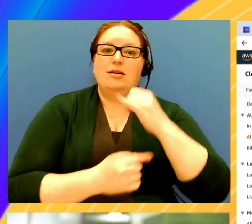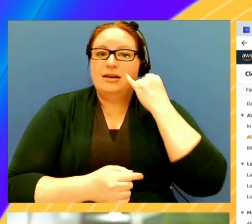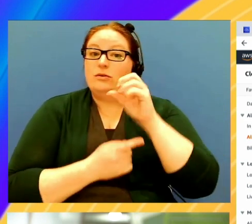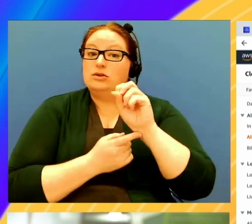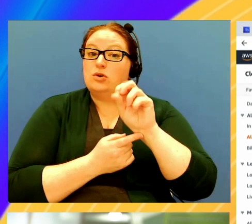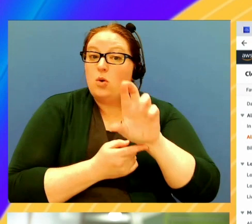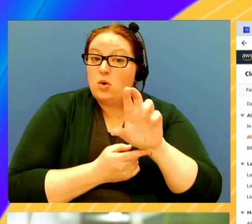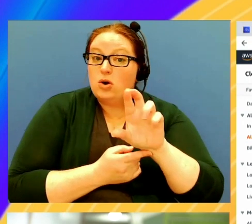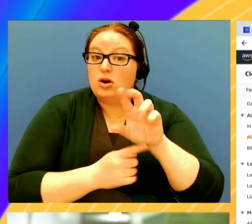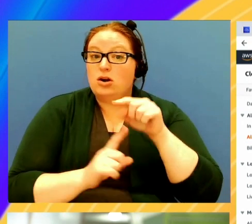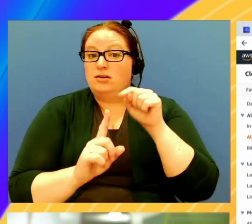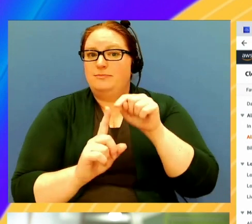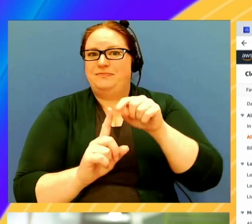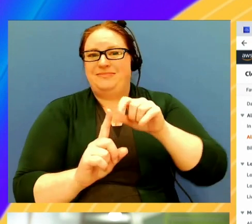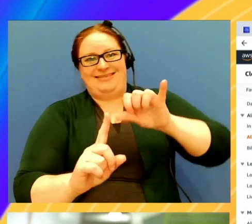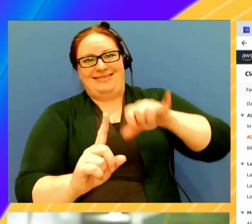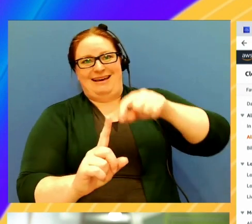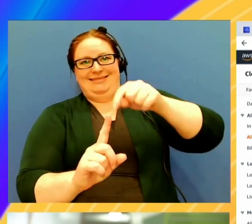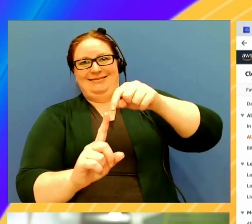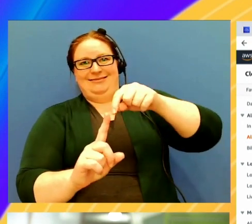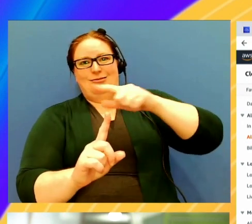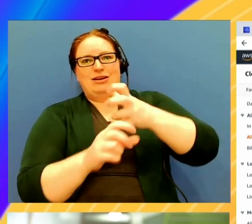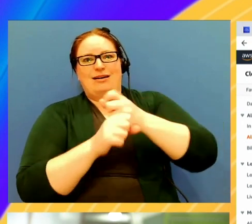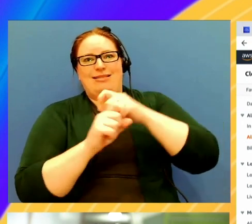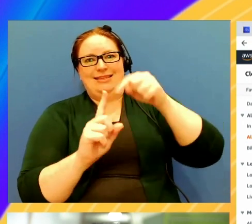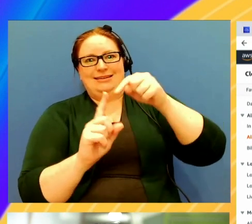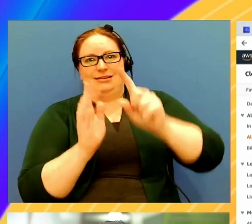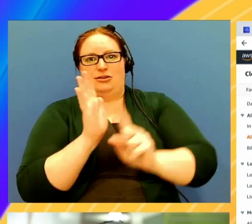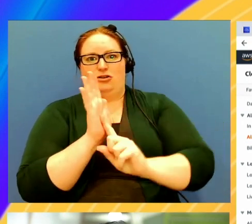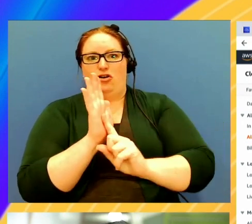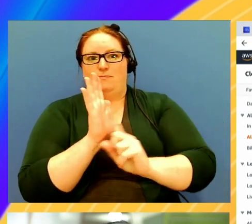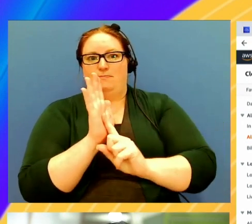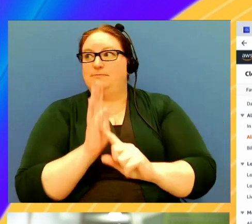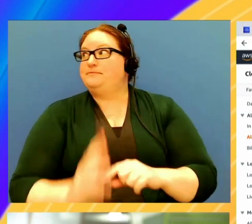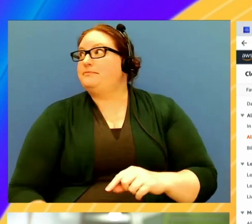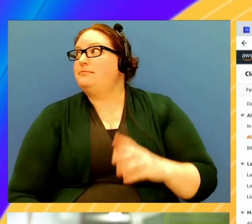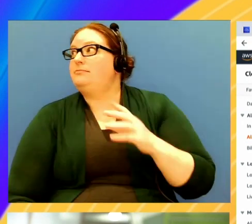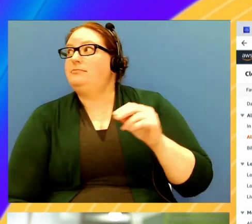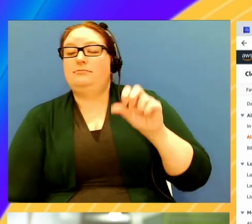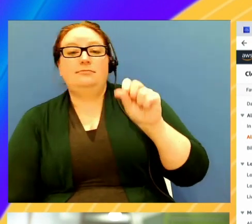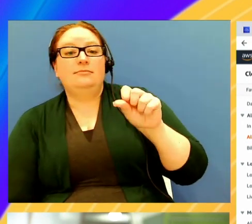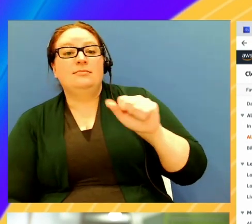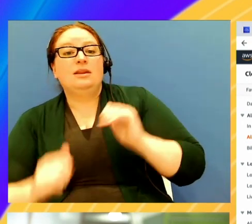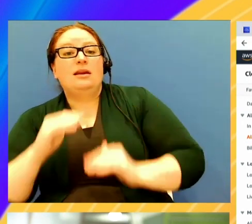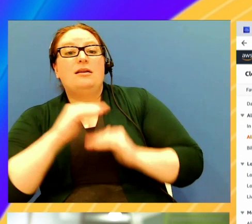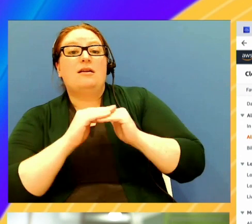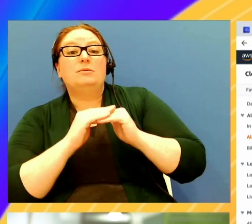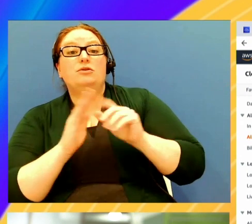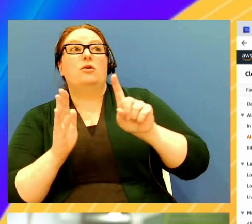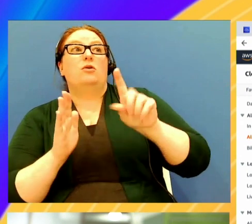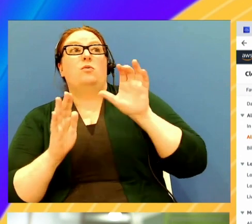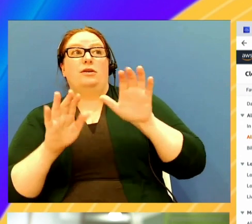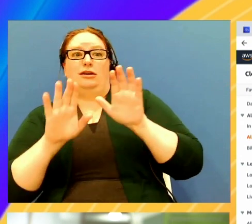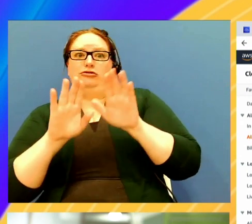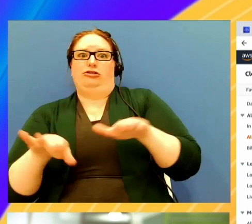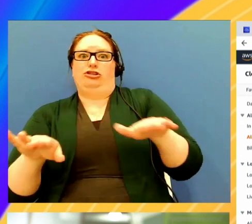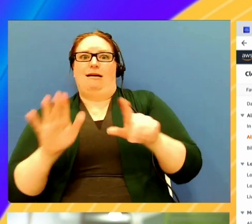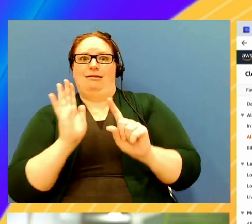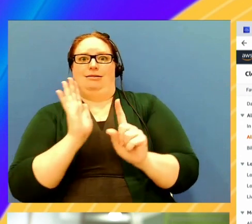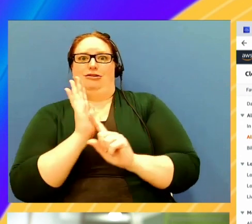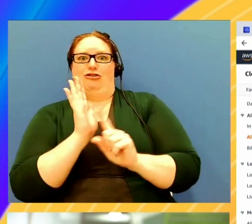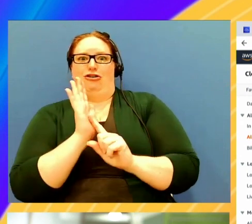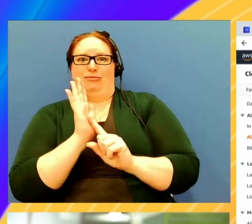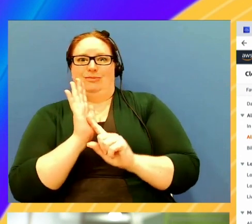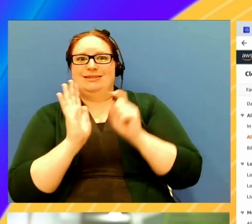can say, hey, this was the one that triggered this alarm. Yeah, and to your point earlier, you can have up to 100 child alarms. This will help you figure out